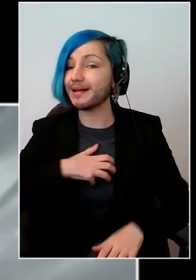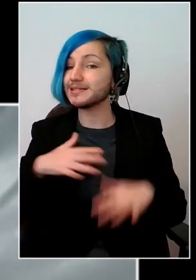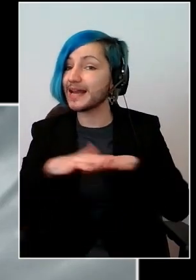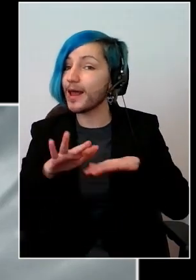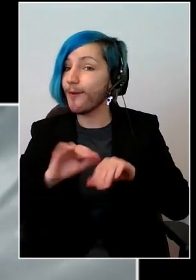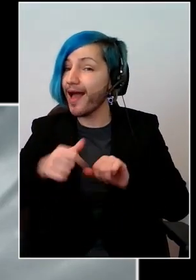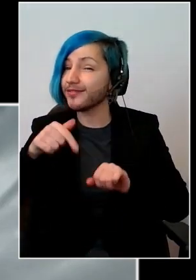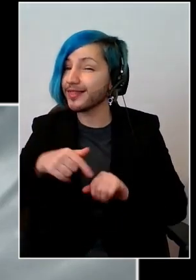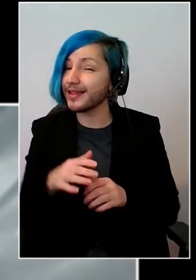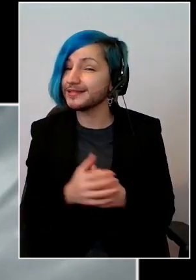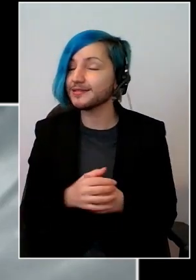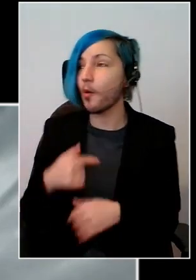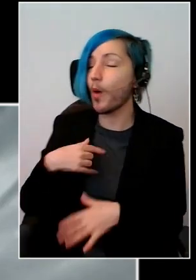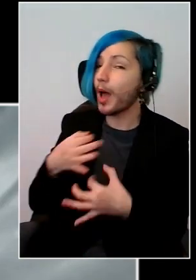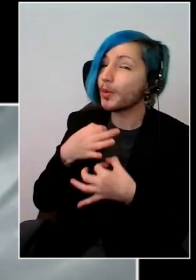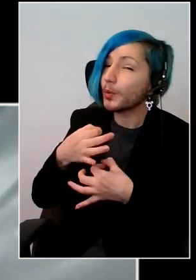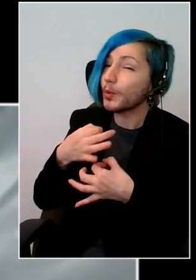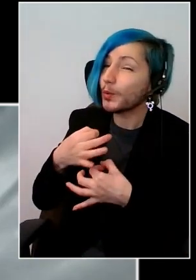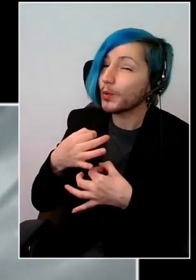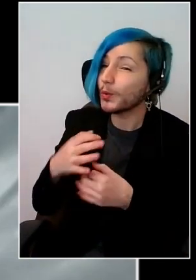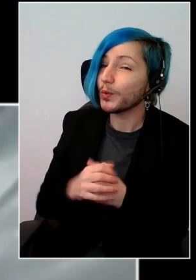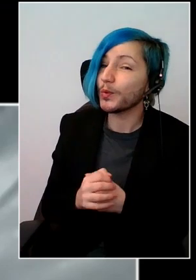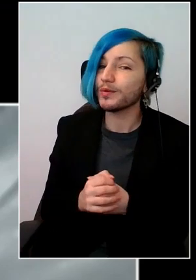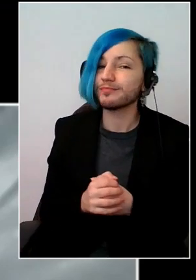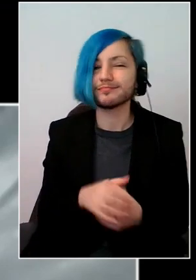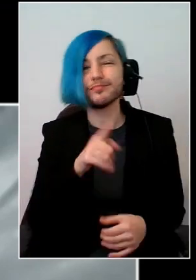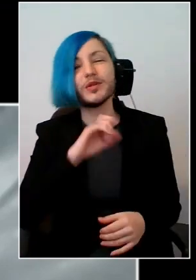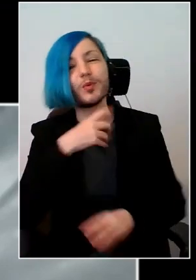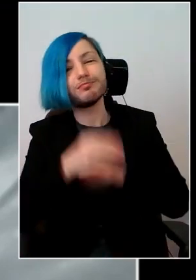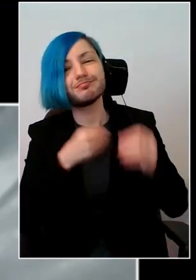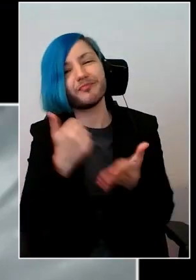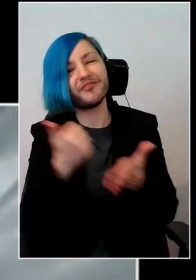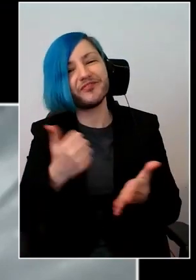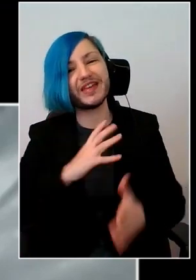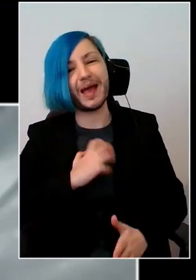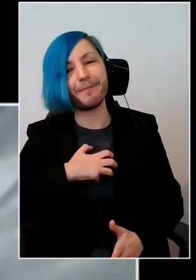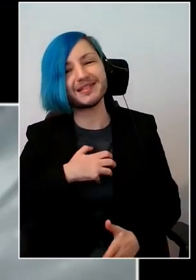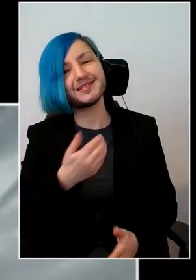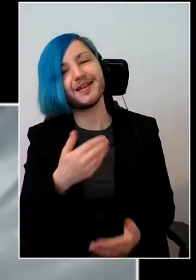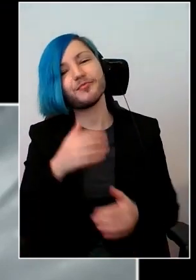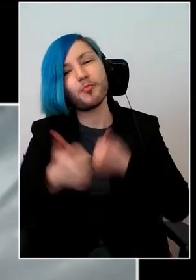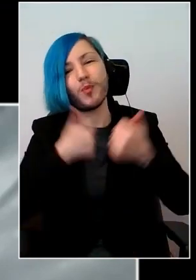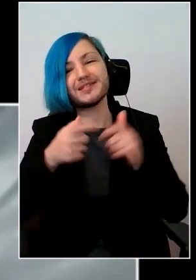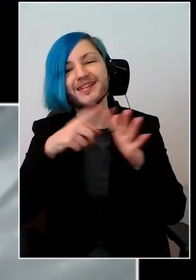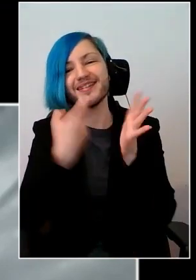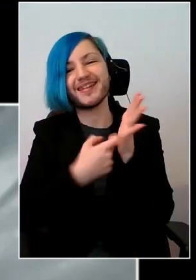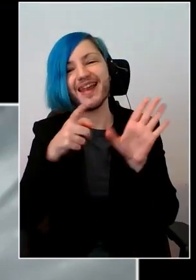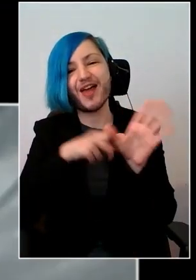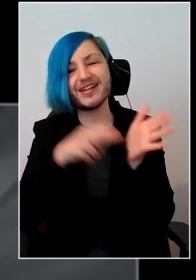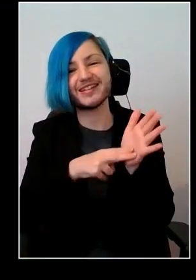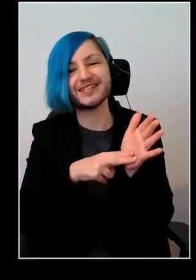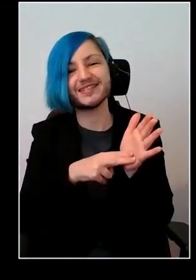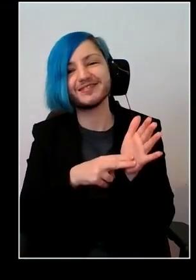very tempted, yeah. I'm sure you'd make a great ambassador. Well done, Erin. Thank you very much. Thank you.